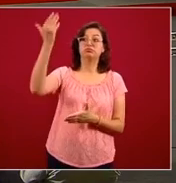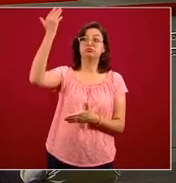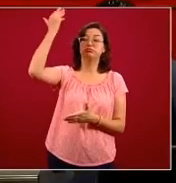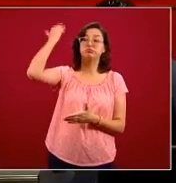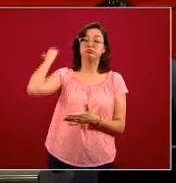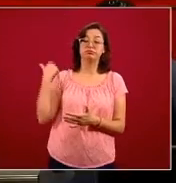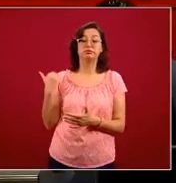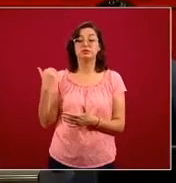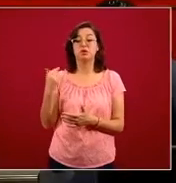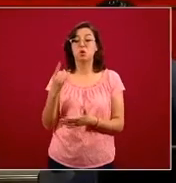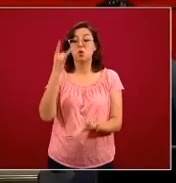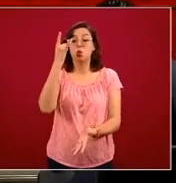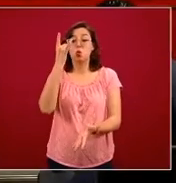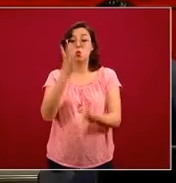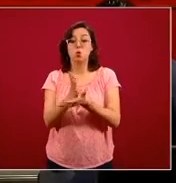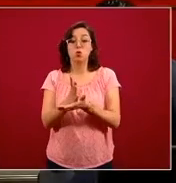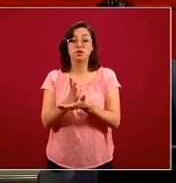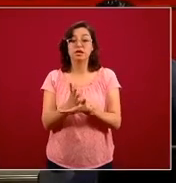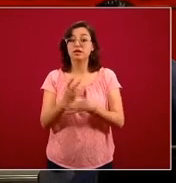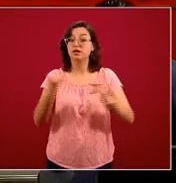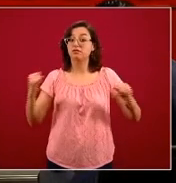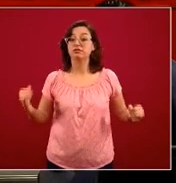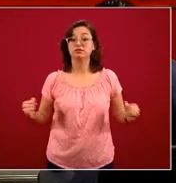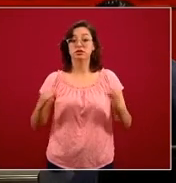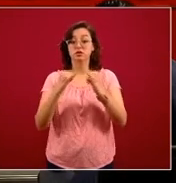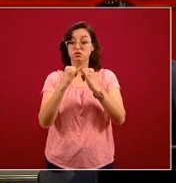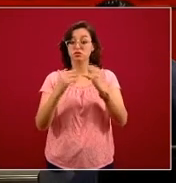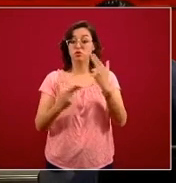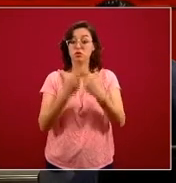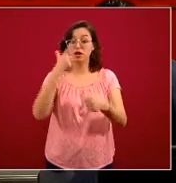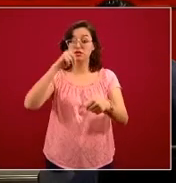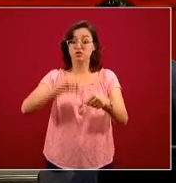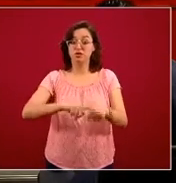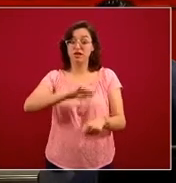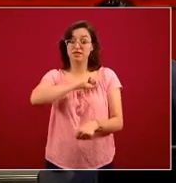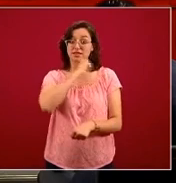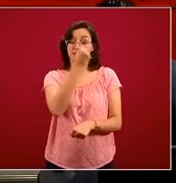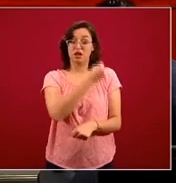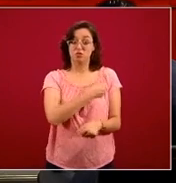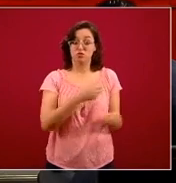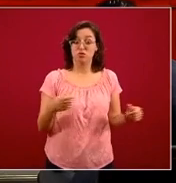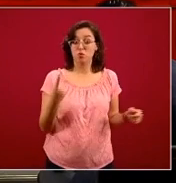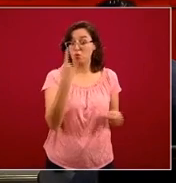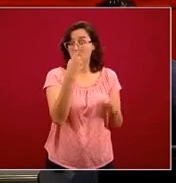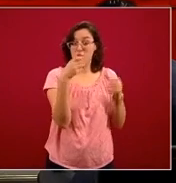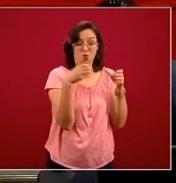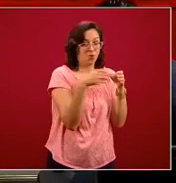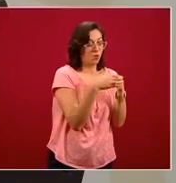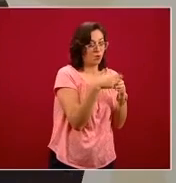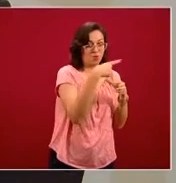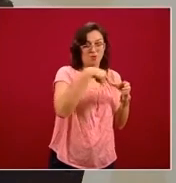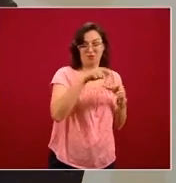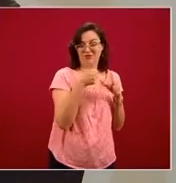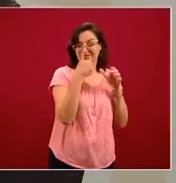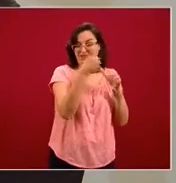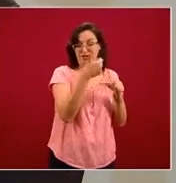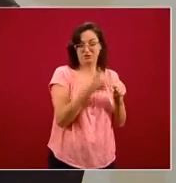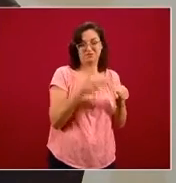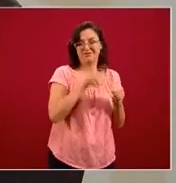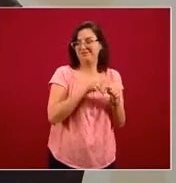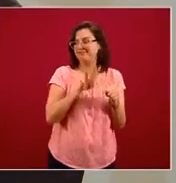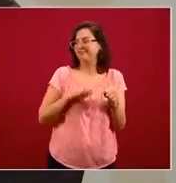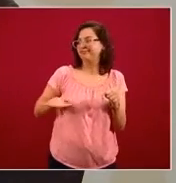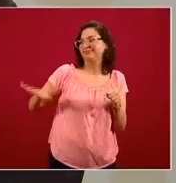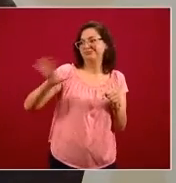he was referring only to the coordinations for EAMS hospitals, which is, a small number of many.